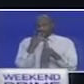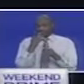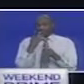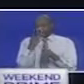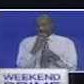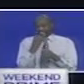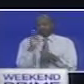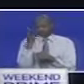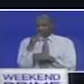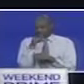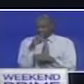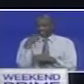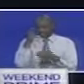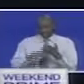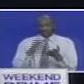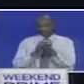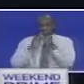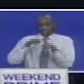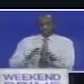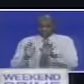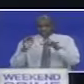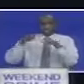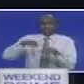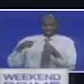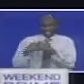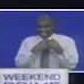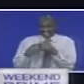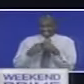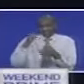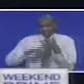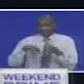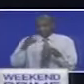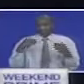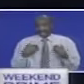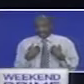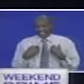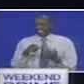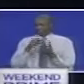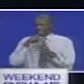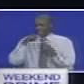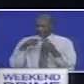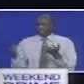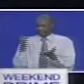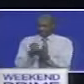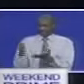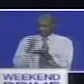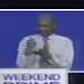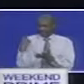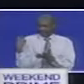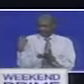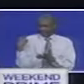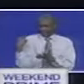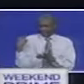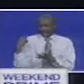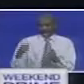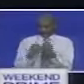year. Has it been a bumpy ride? What are some of the challenges that they've had, especially regarding the appointments? Although they assure us that